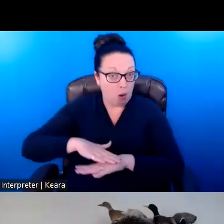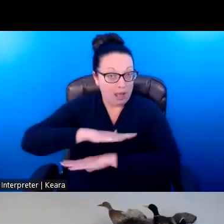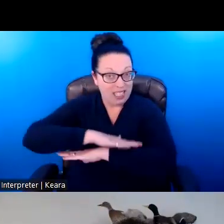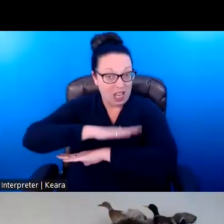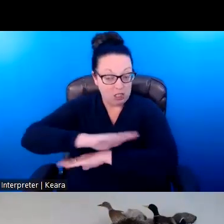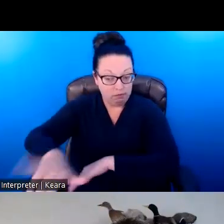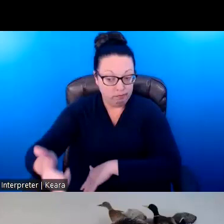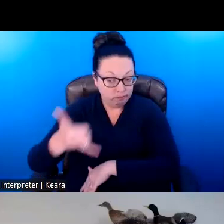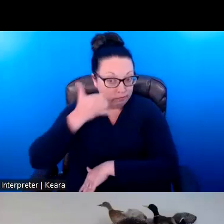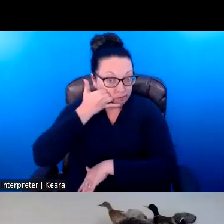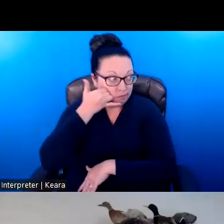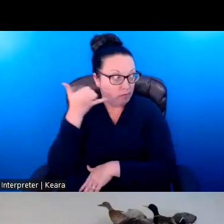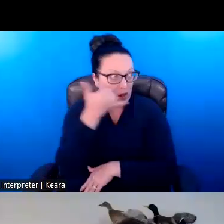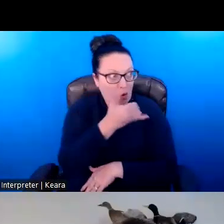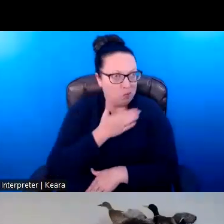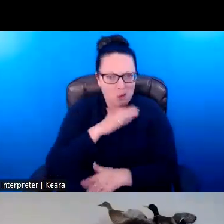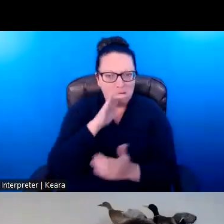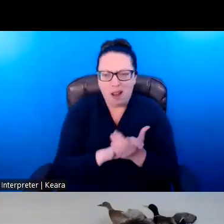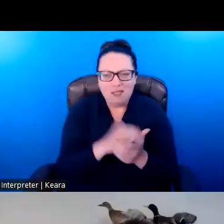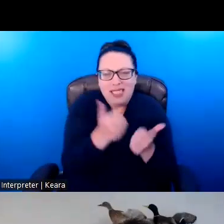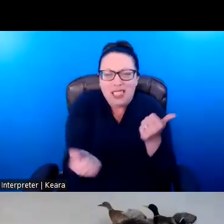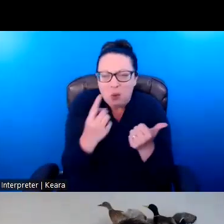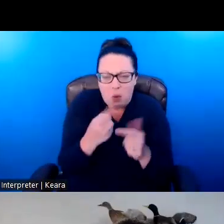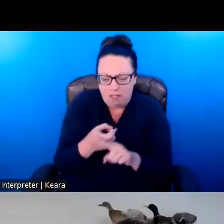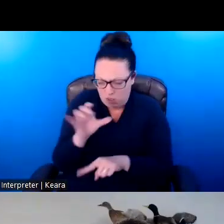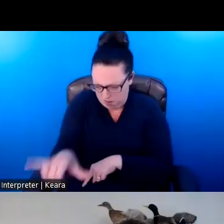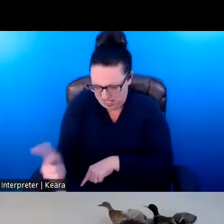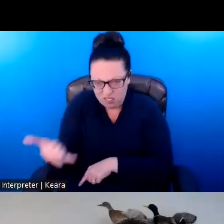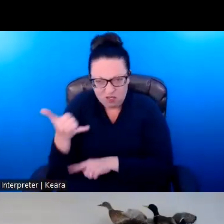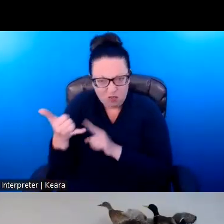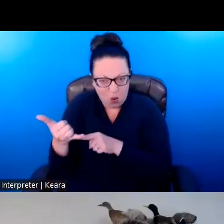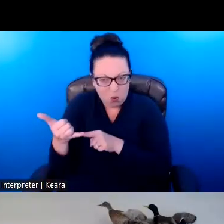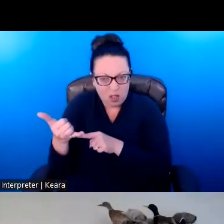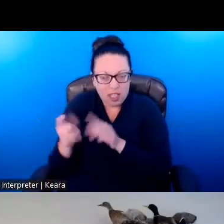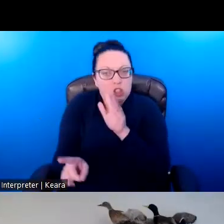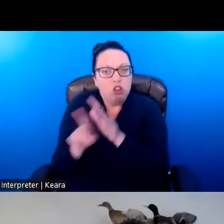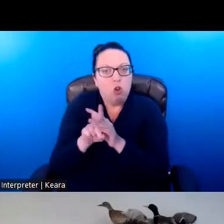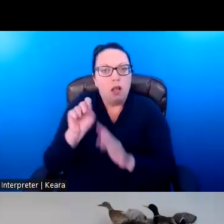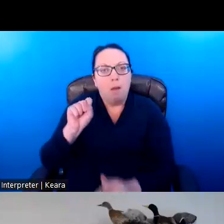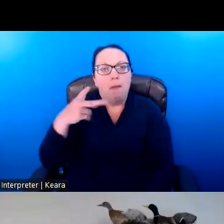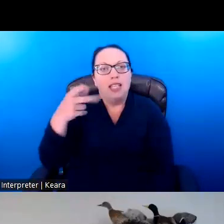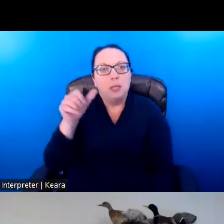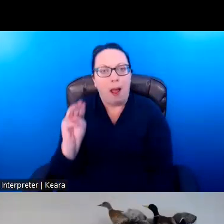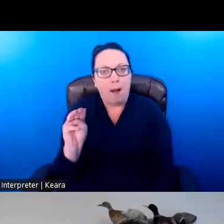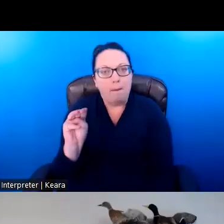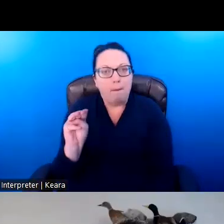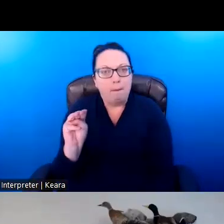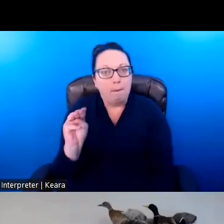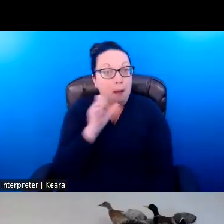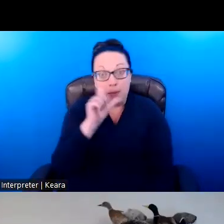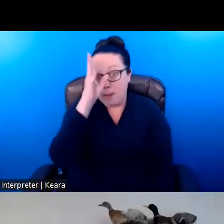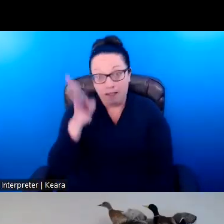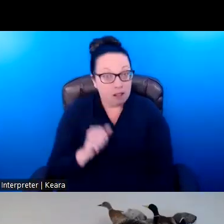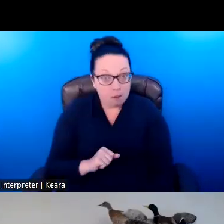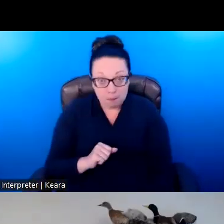my wife, anybody from this phone, the number shows up as spam. I'm not making this up. So if you've